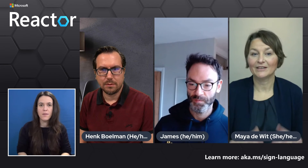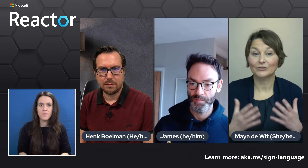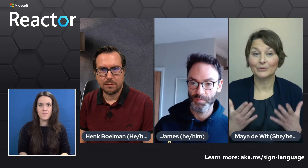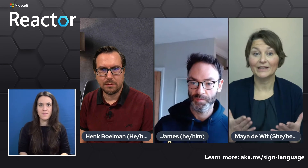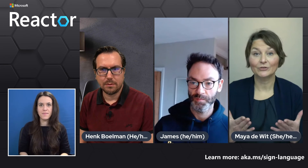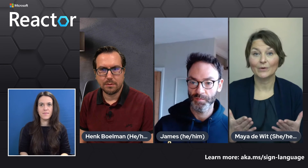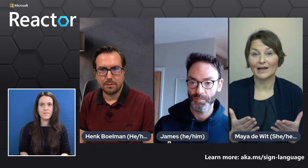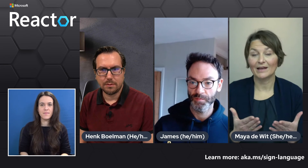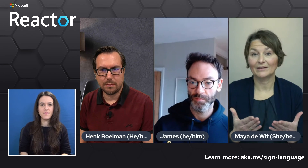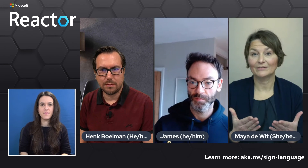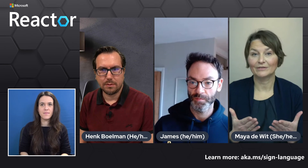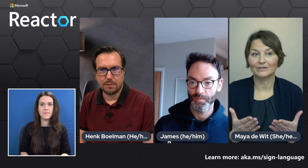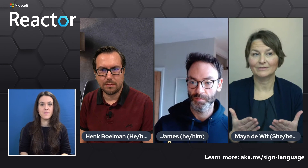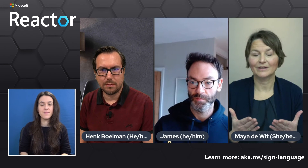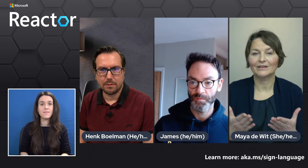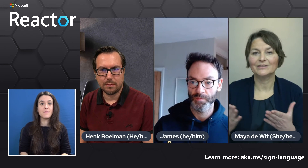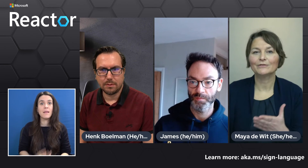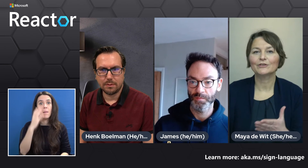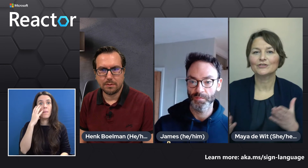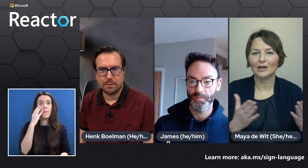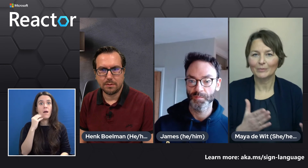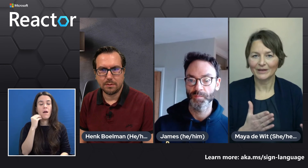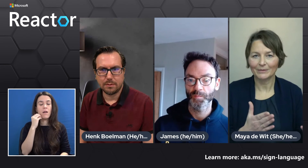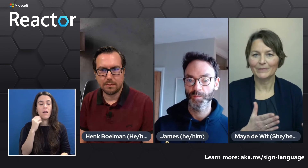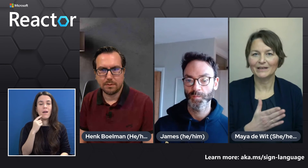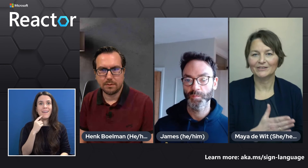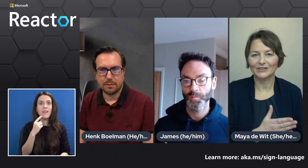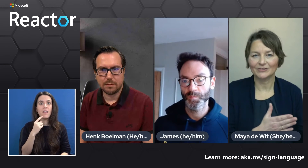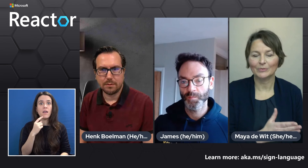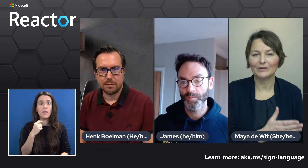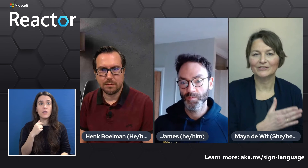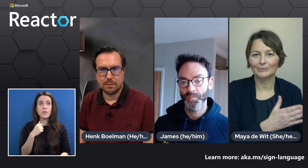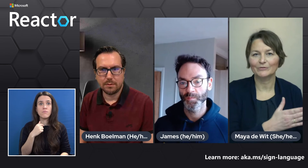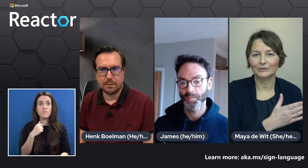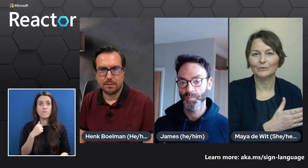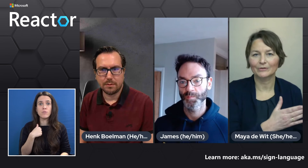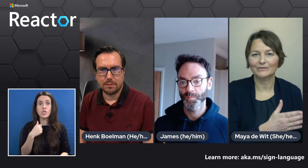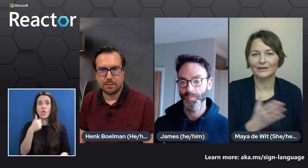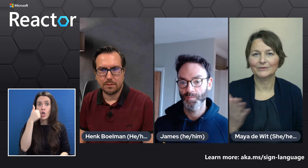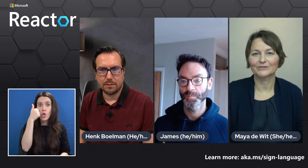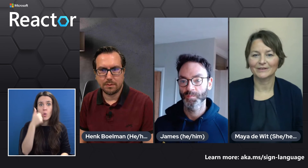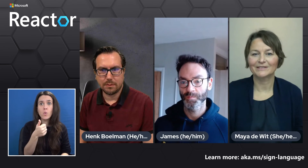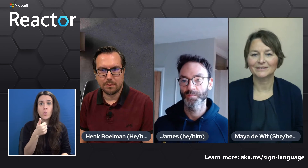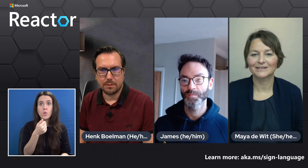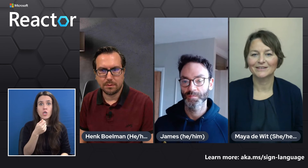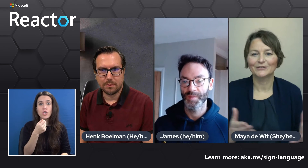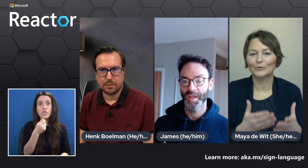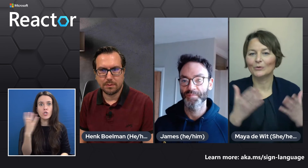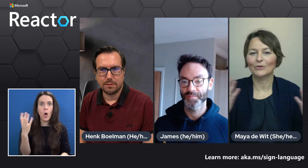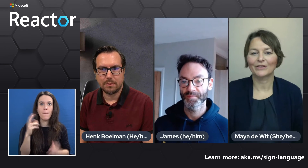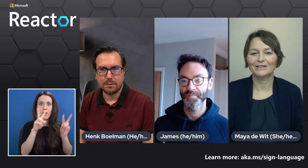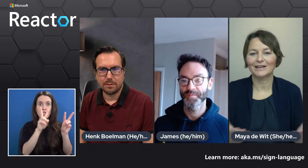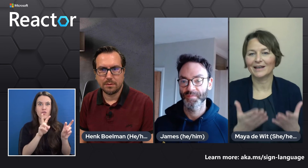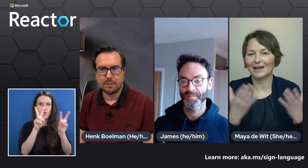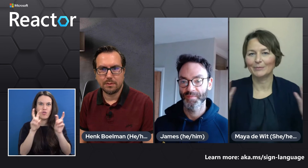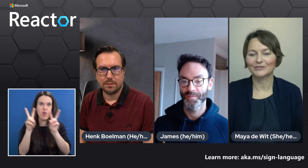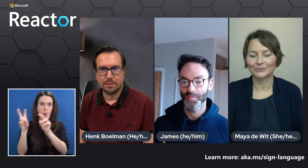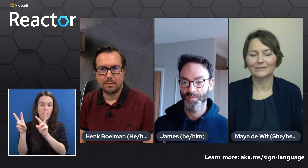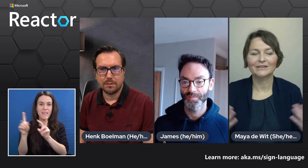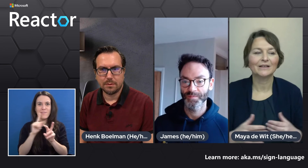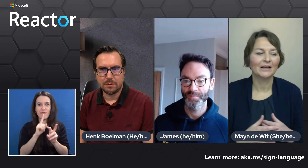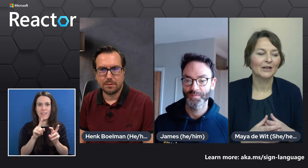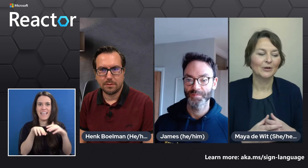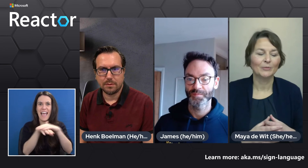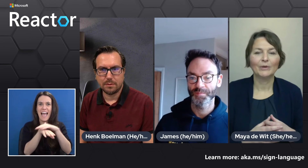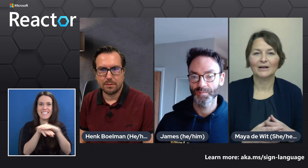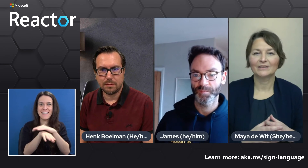mean, it's great to have a different topic made accessible, except for coronavirus, right? The whole thing that happens around